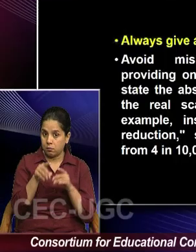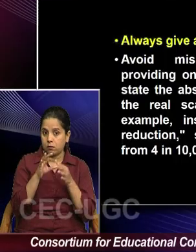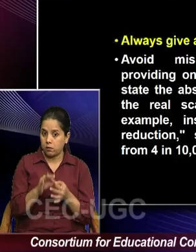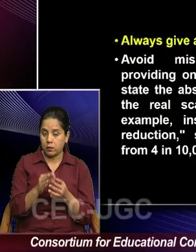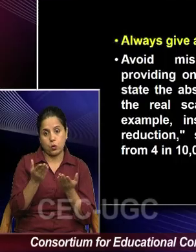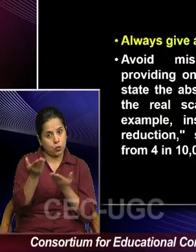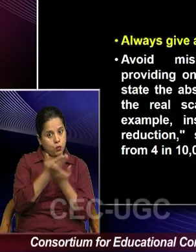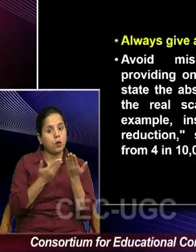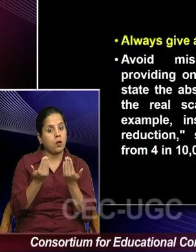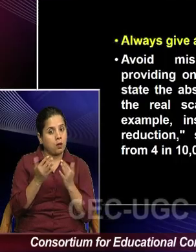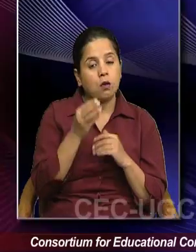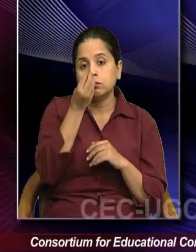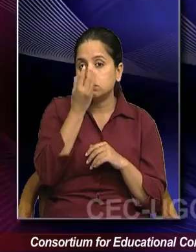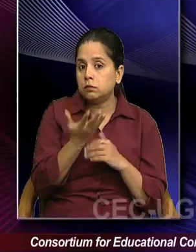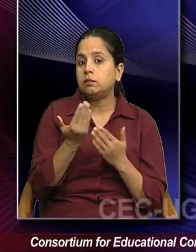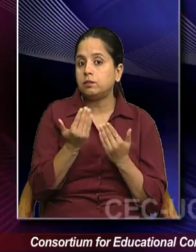can easily